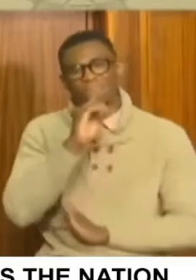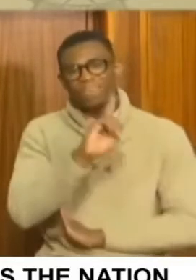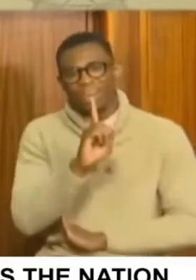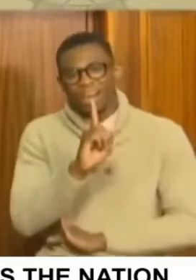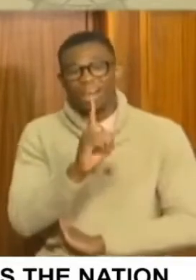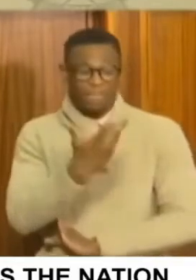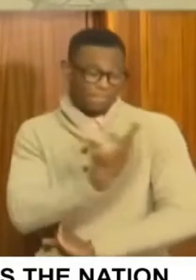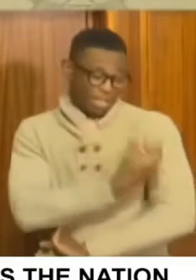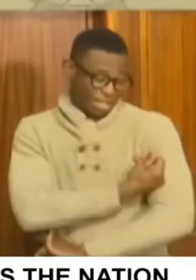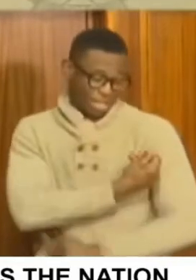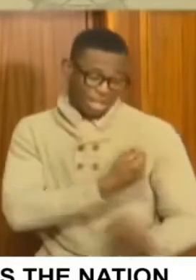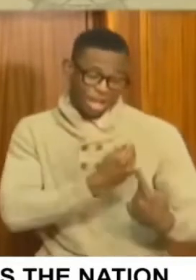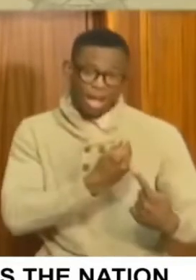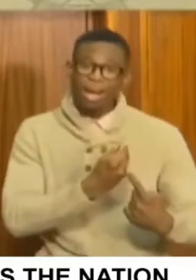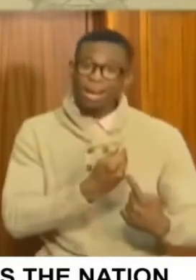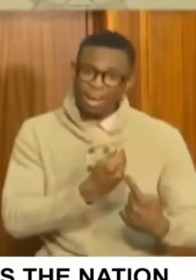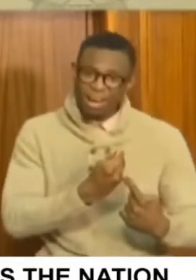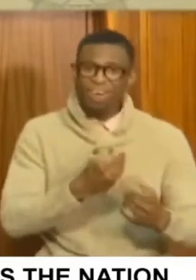vaccines do work.